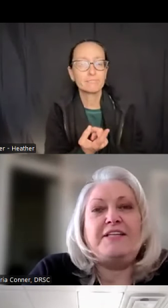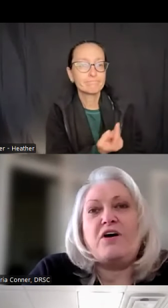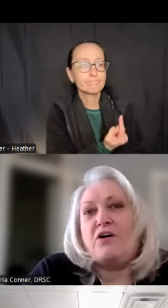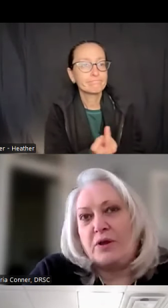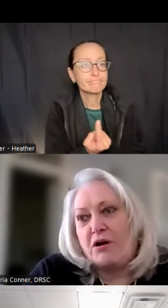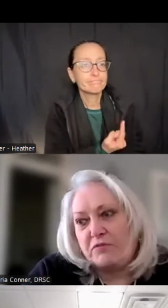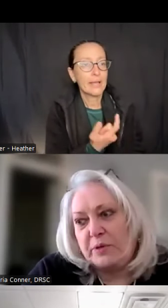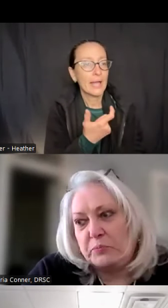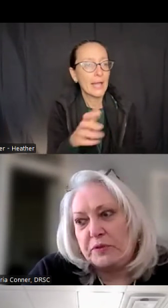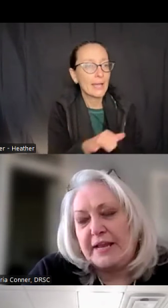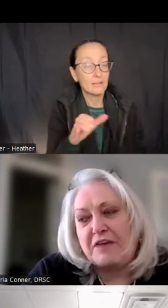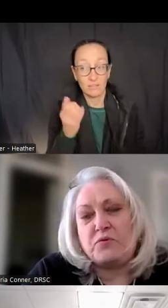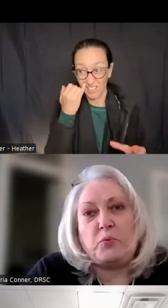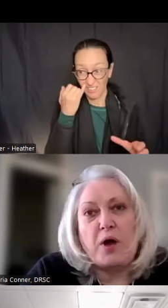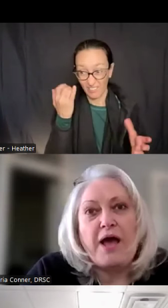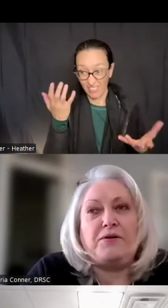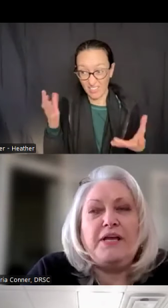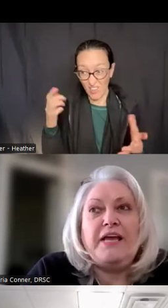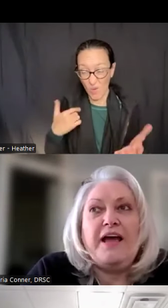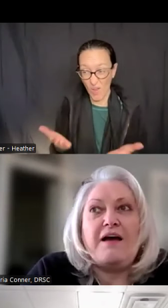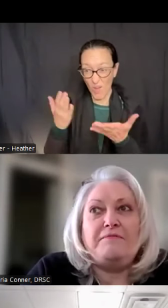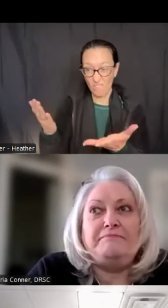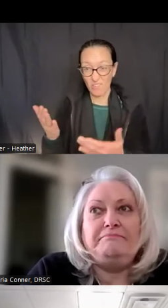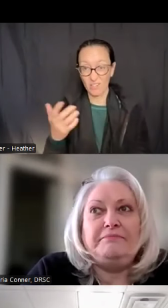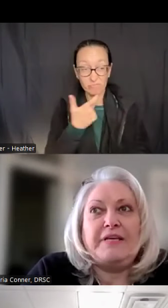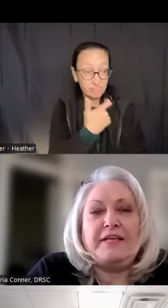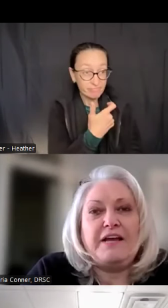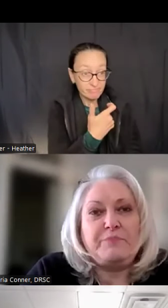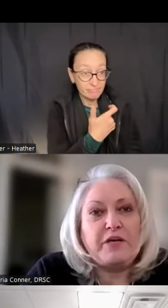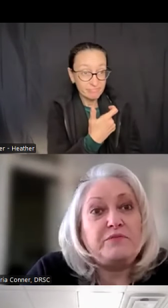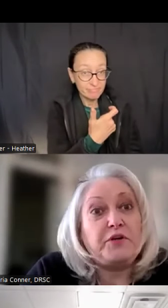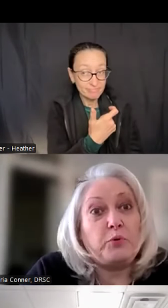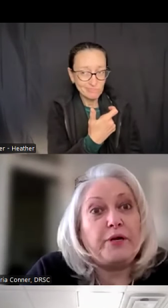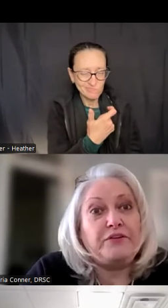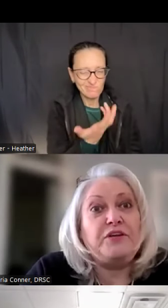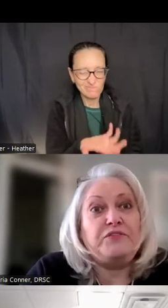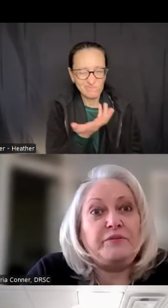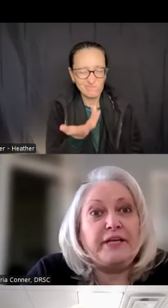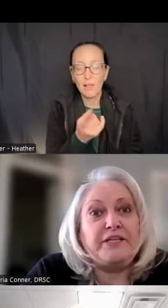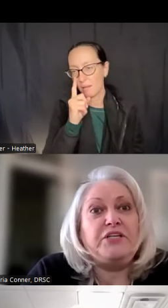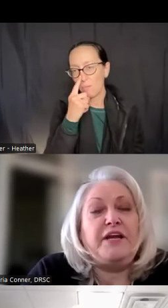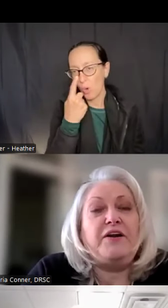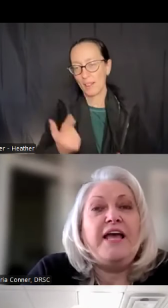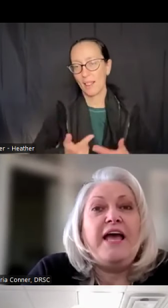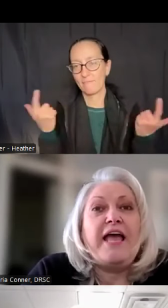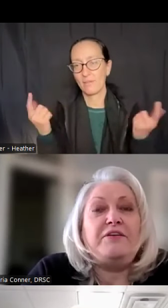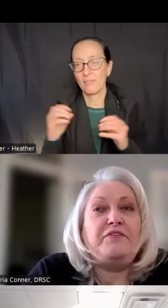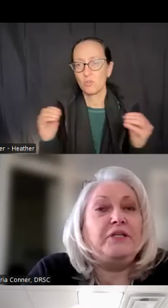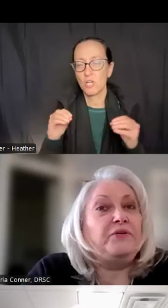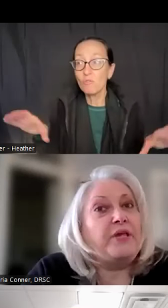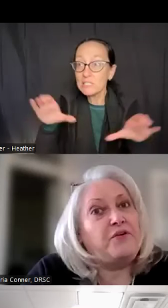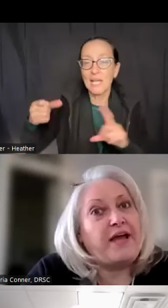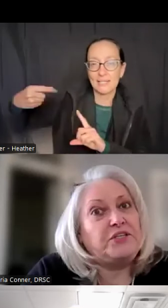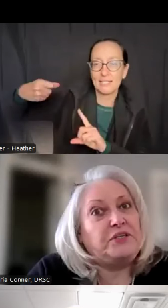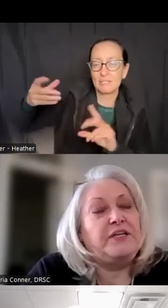And if that's all we offer people, then after a while, I think life becomes very boring. There's no stimulation there, and there's